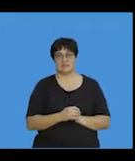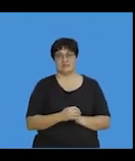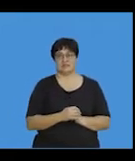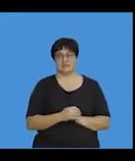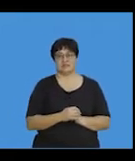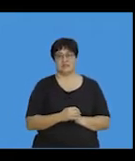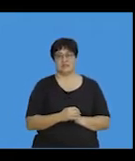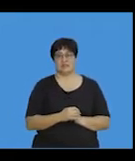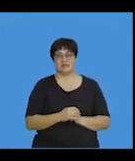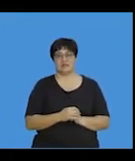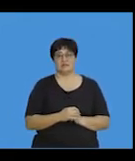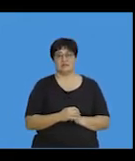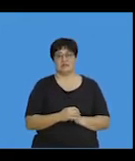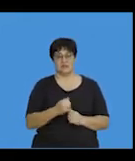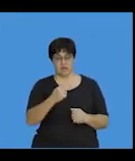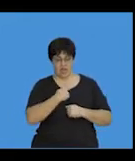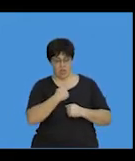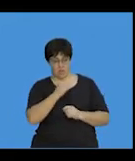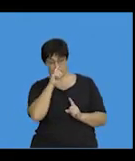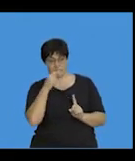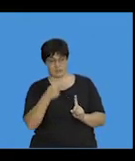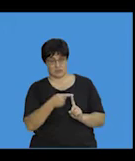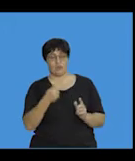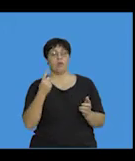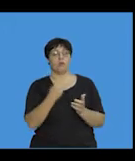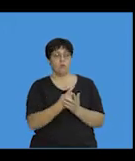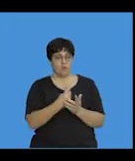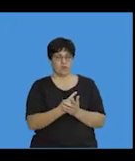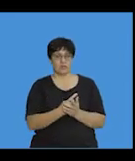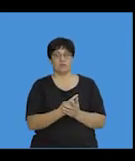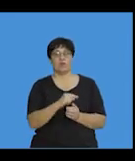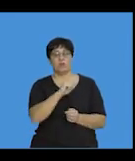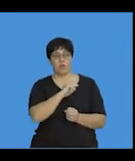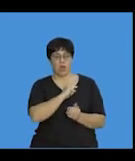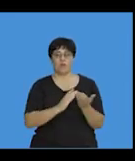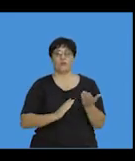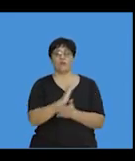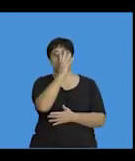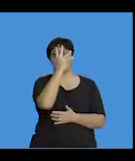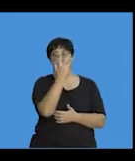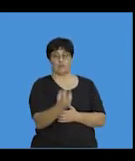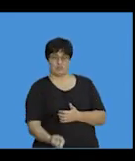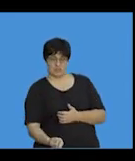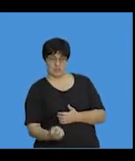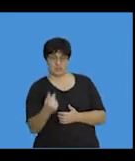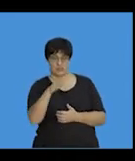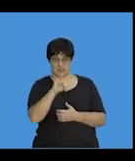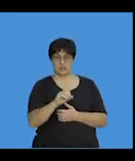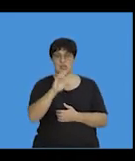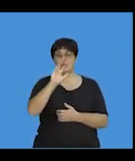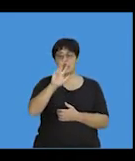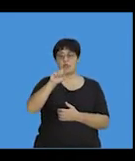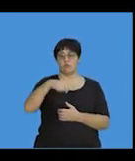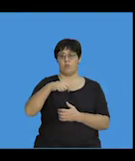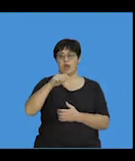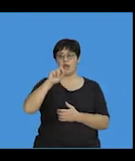And for our purposes, it's always acceleration due to gravity. So it's 9.8 meters